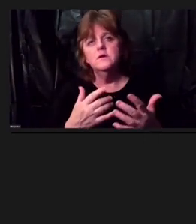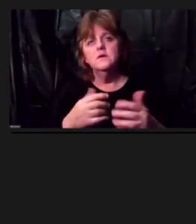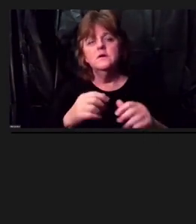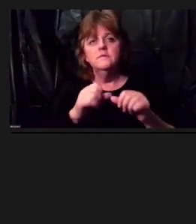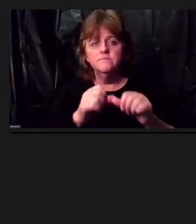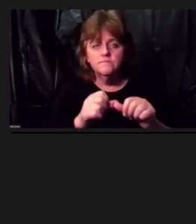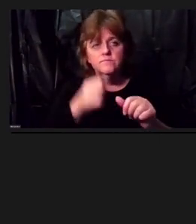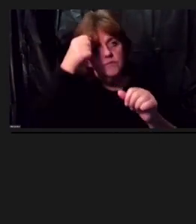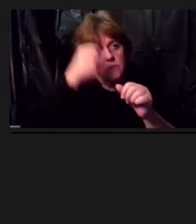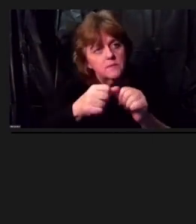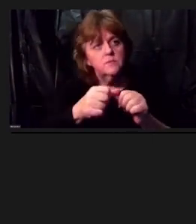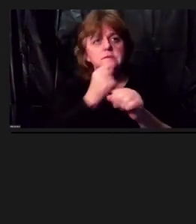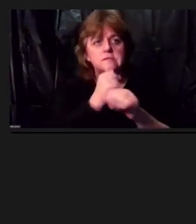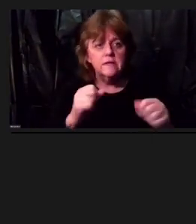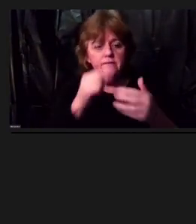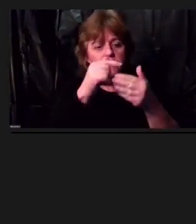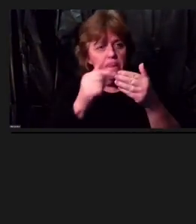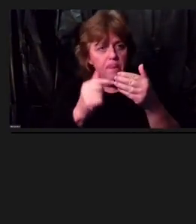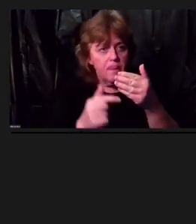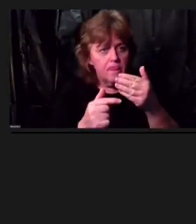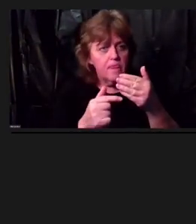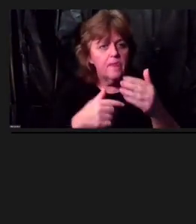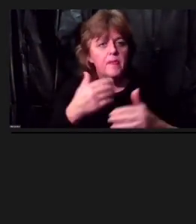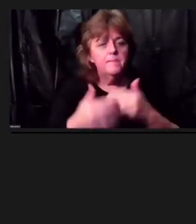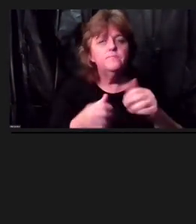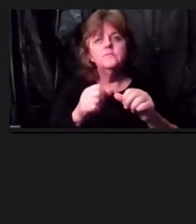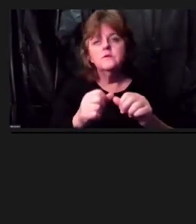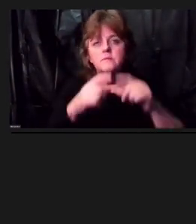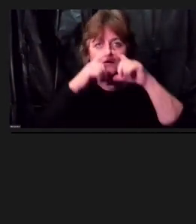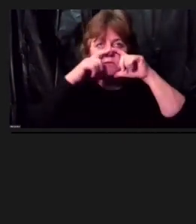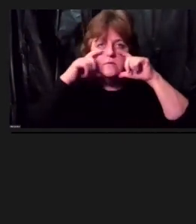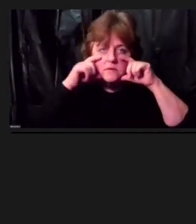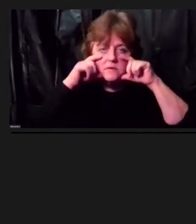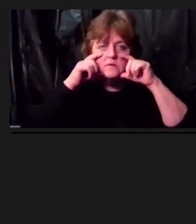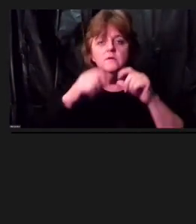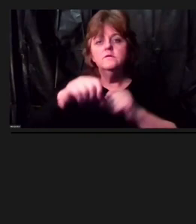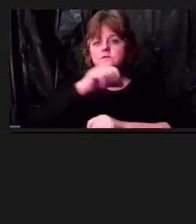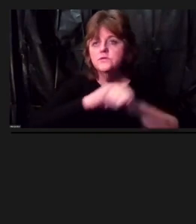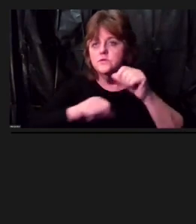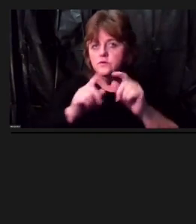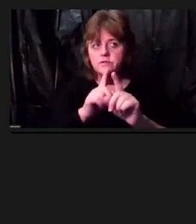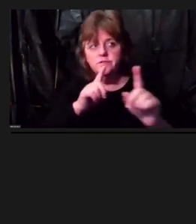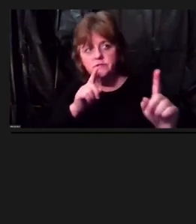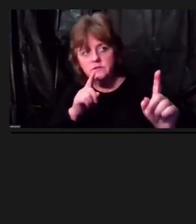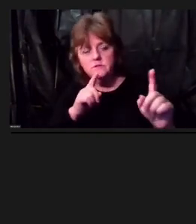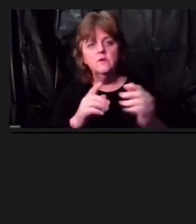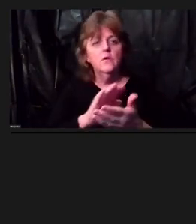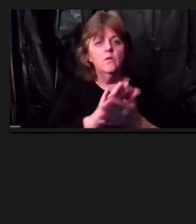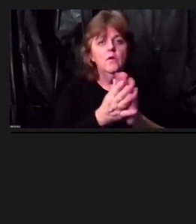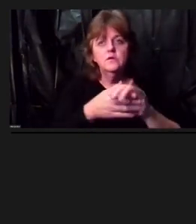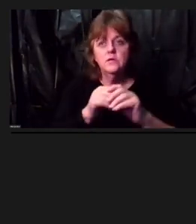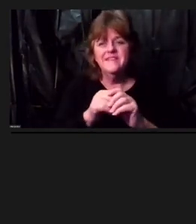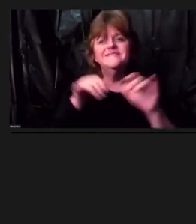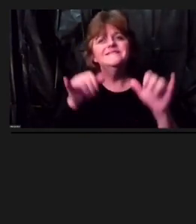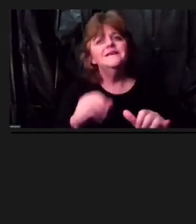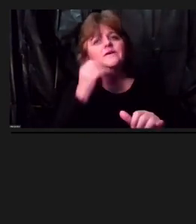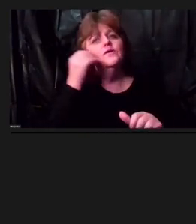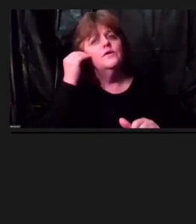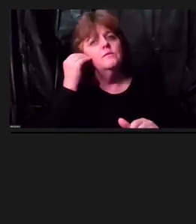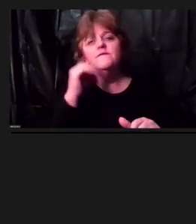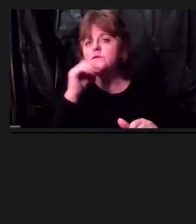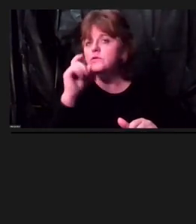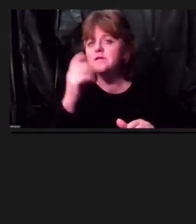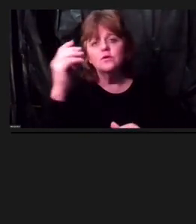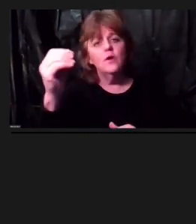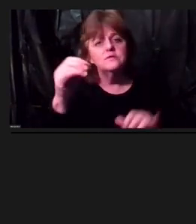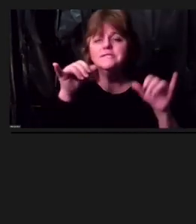while. So keep it up, wear your mask, social distance, wash those hands, and stay home if you don't need to go out. Just